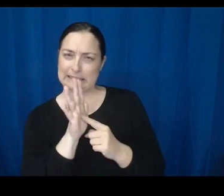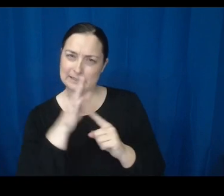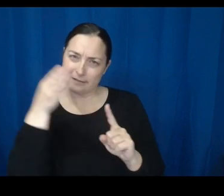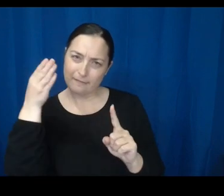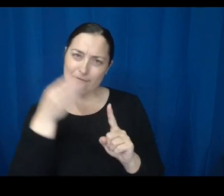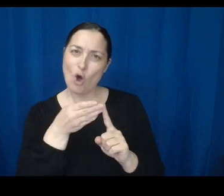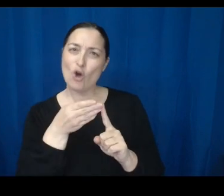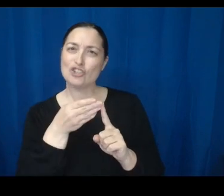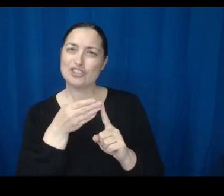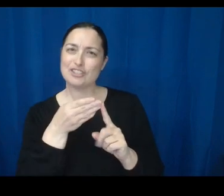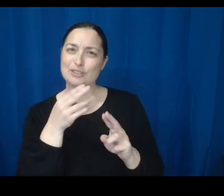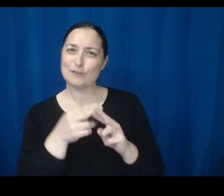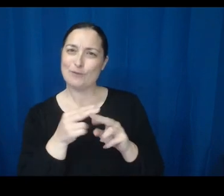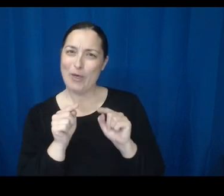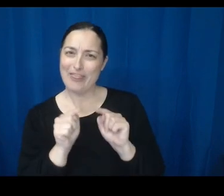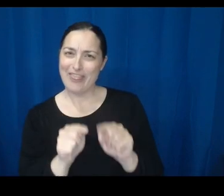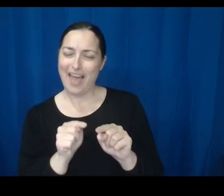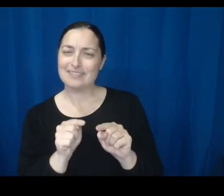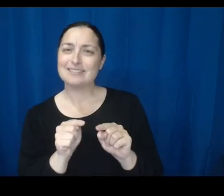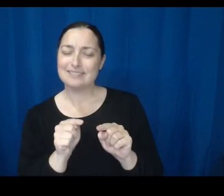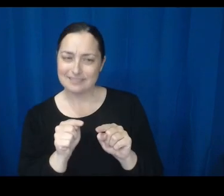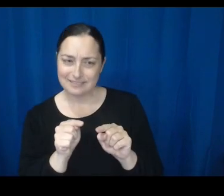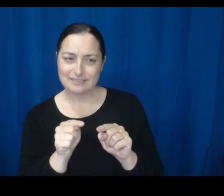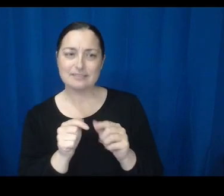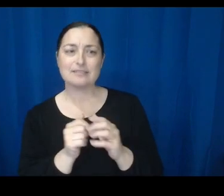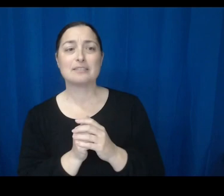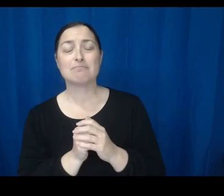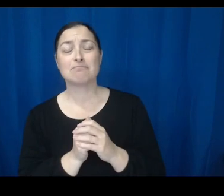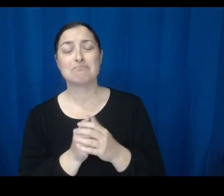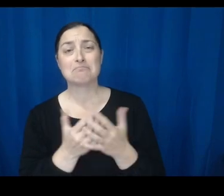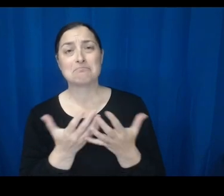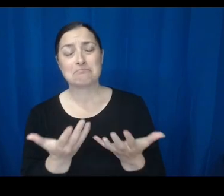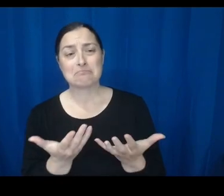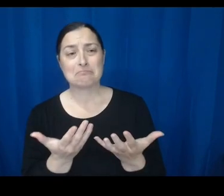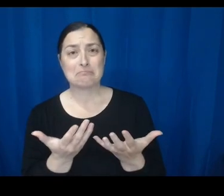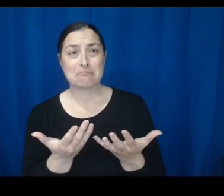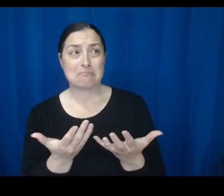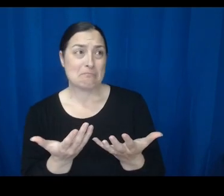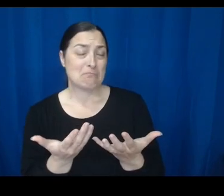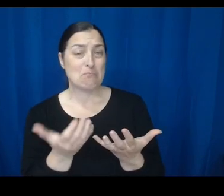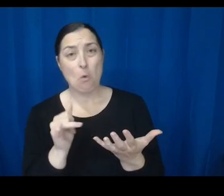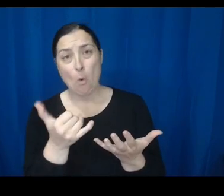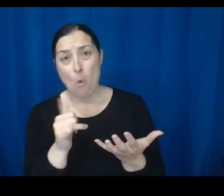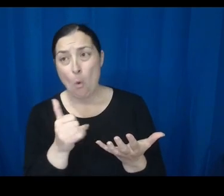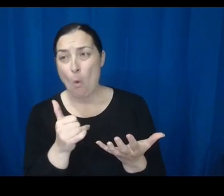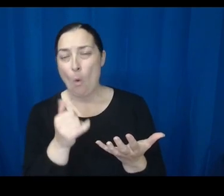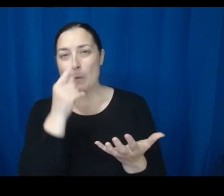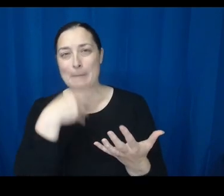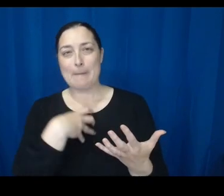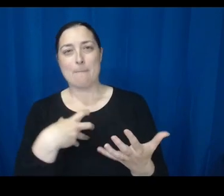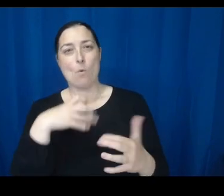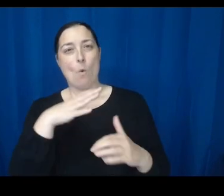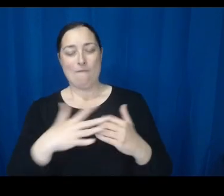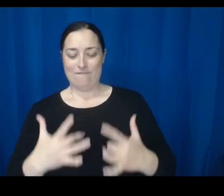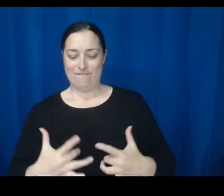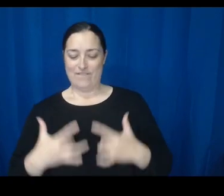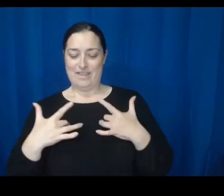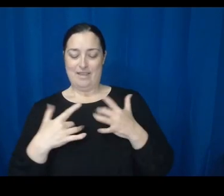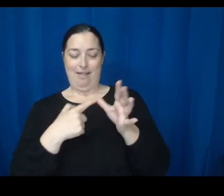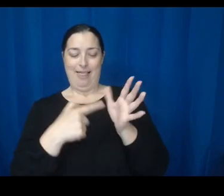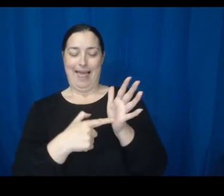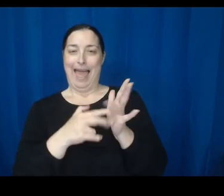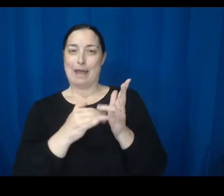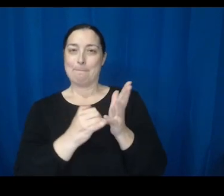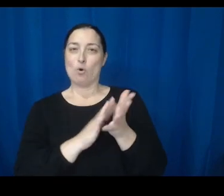mark maker to use in that instance, but it may be atmosphere and a tonal response may